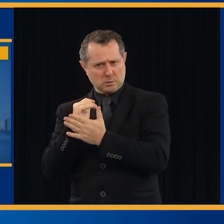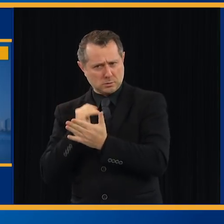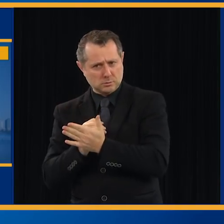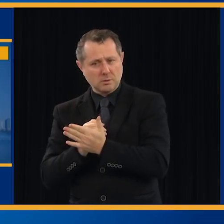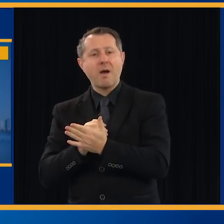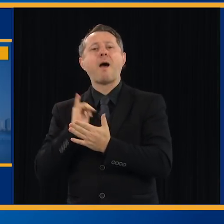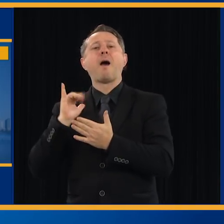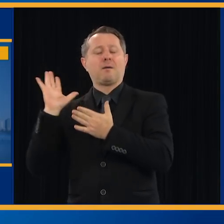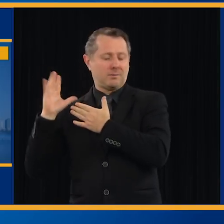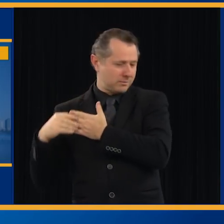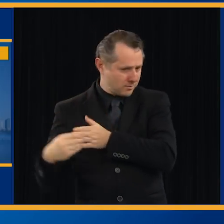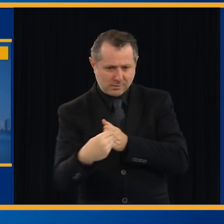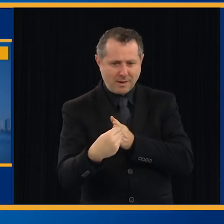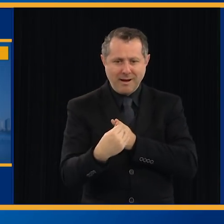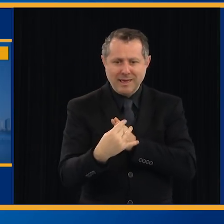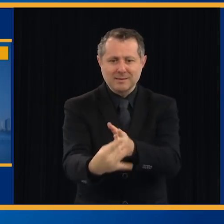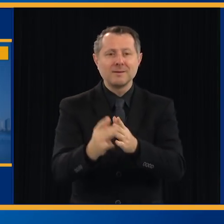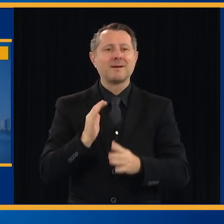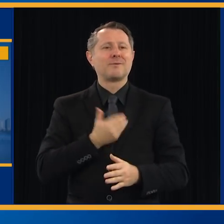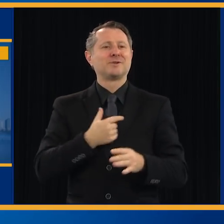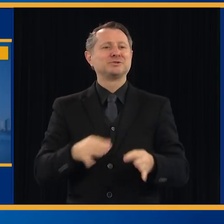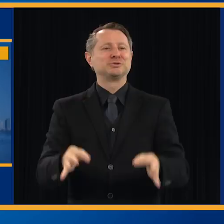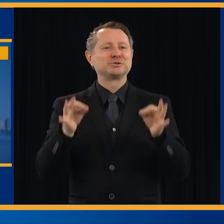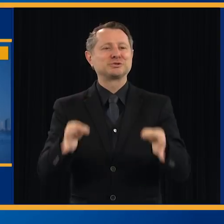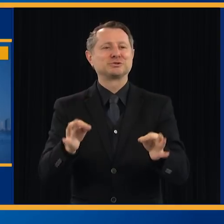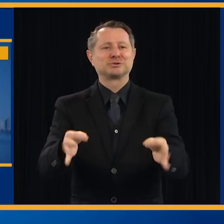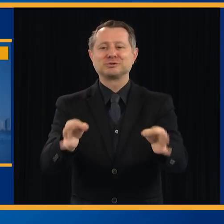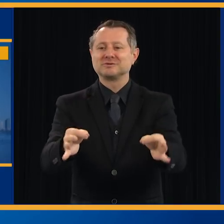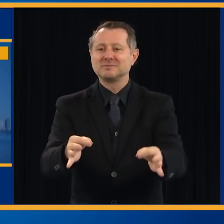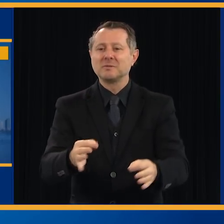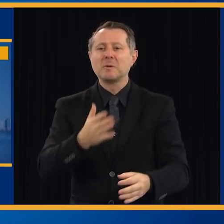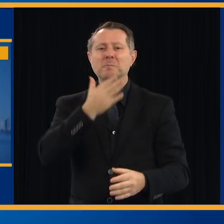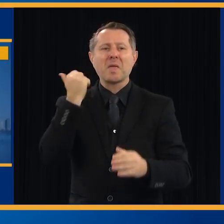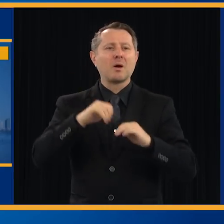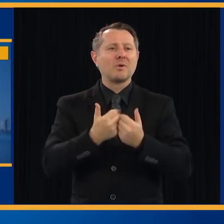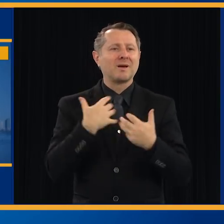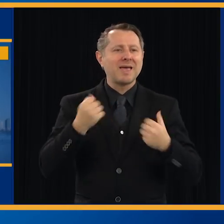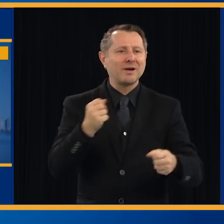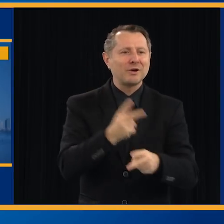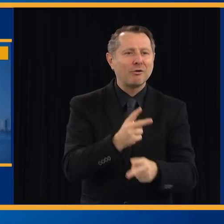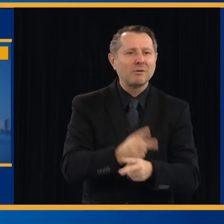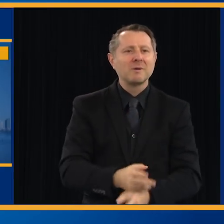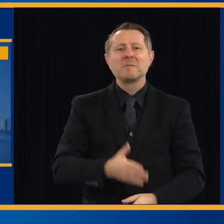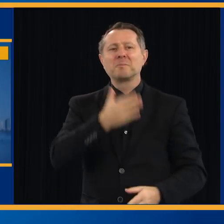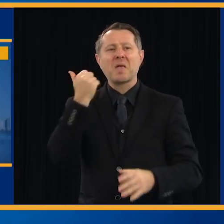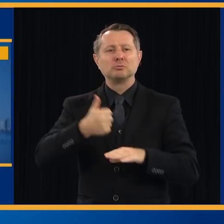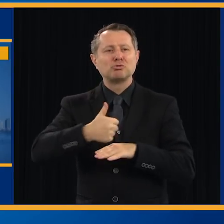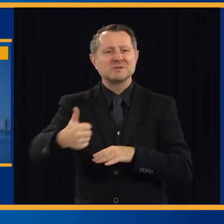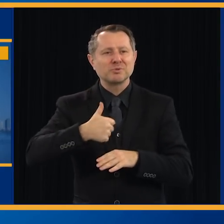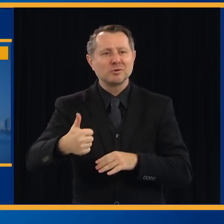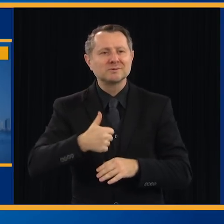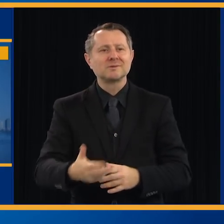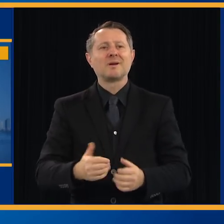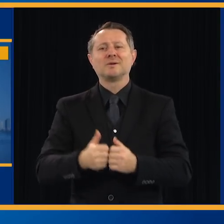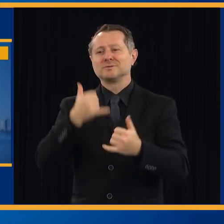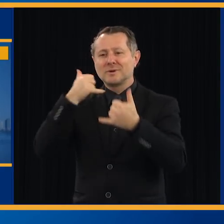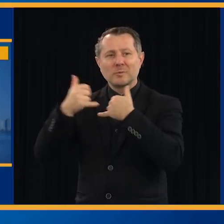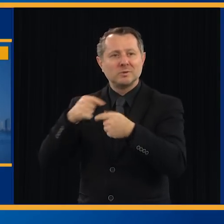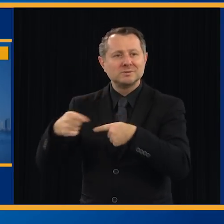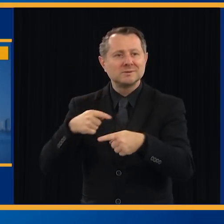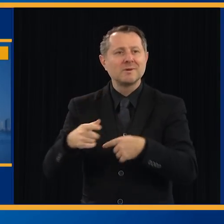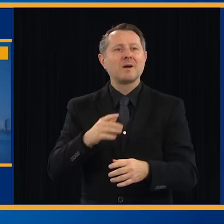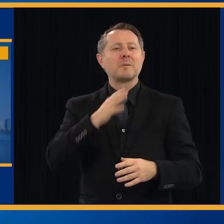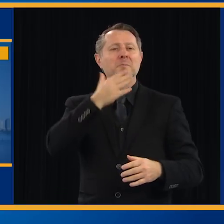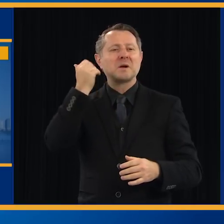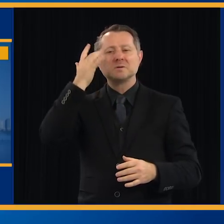healthcare system when we reopen? How do we have a better transportation system, better telecommuting, a smarter telemedicine